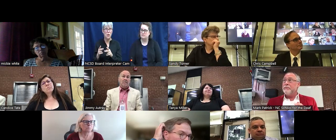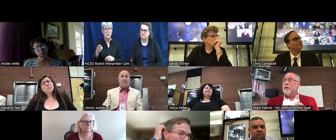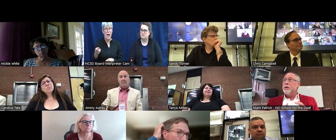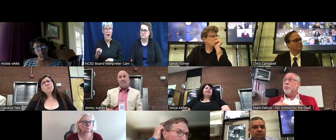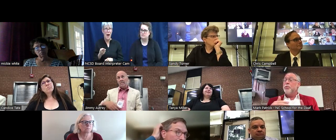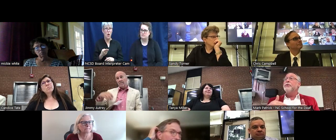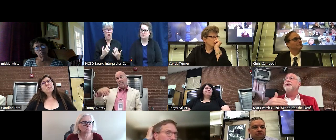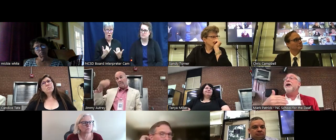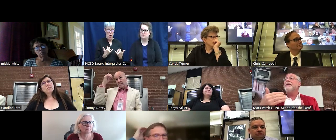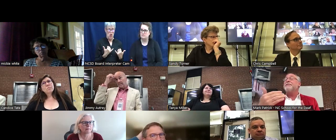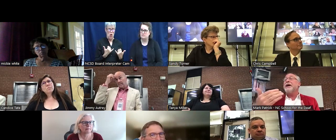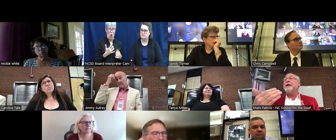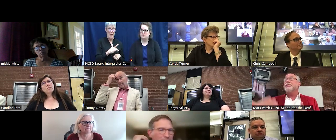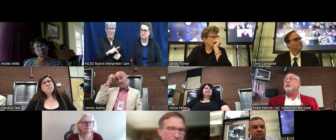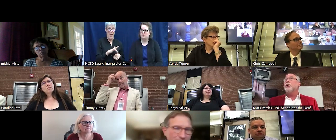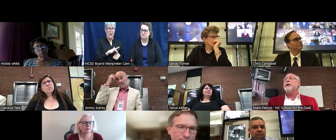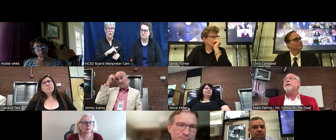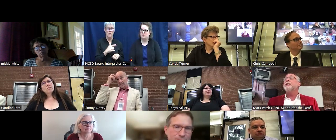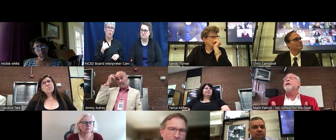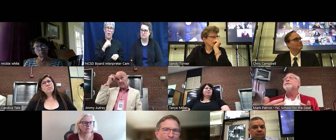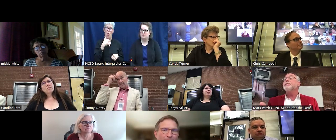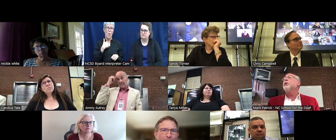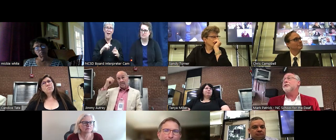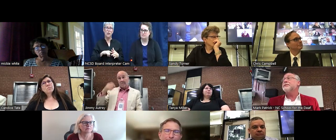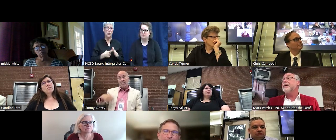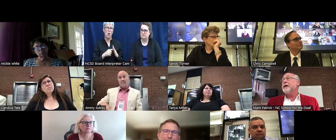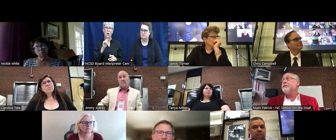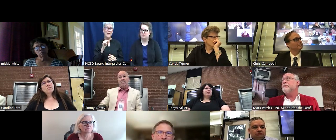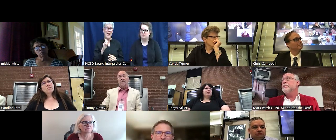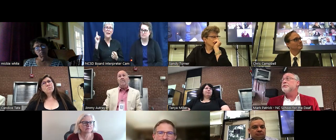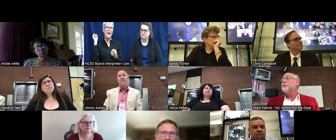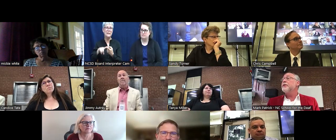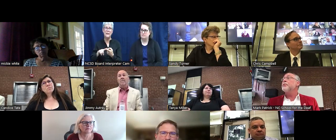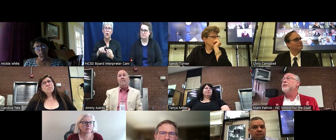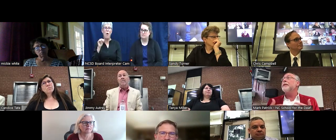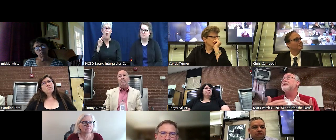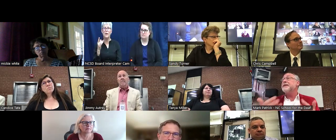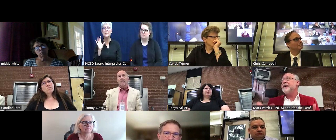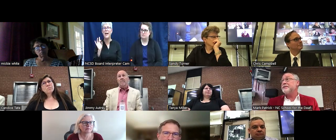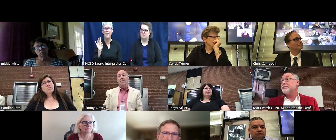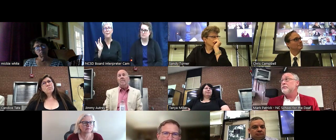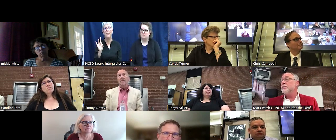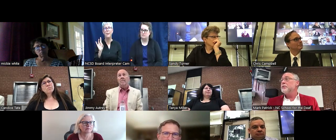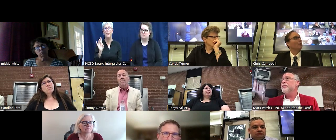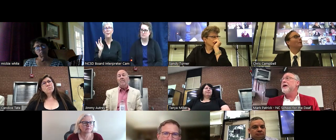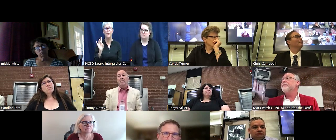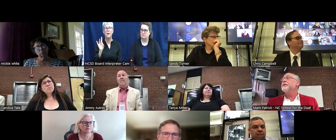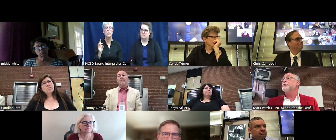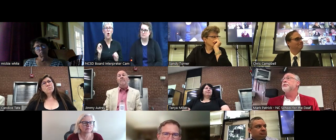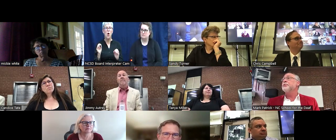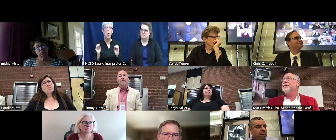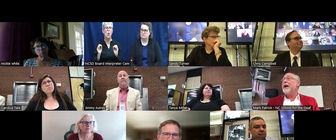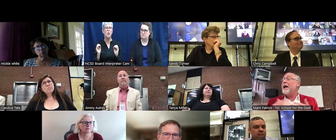vacant, we would not have a start date until August 8th. So there would not be zest with